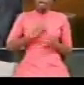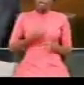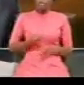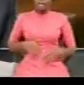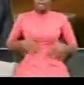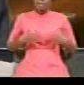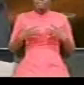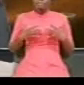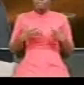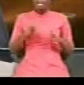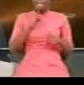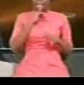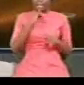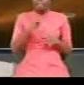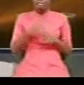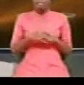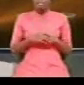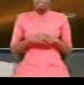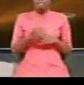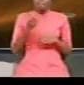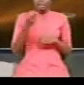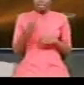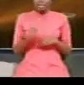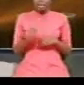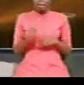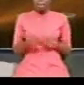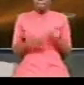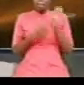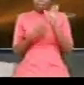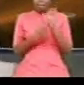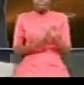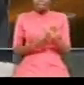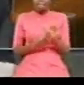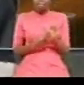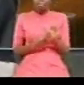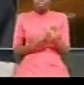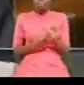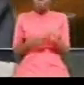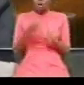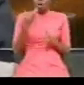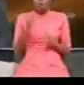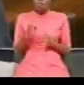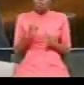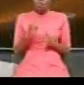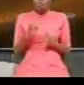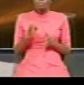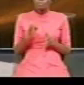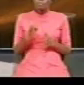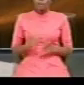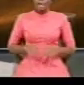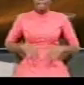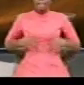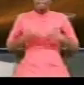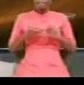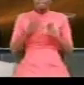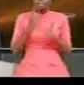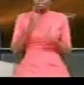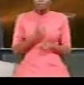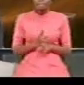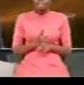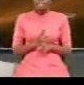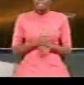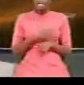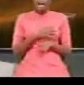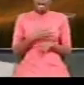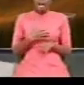life is the manifestation of living right